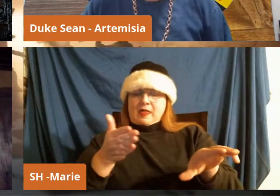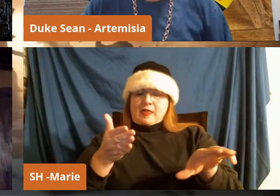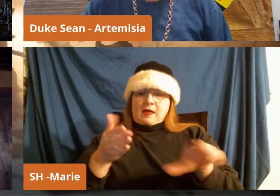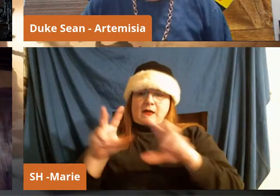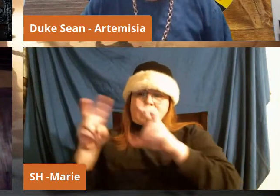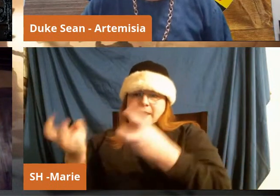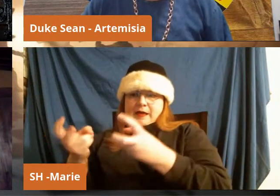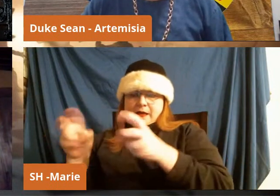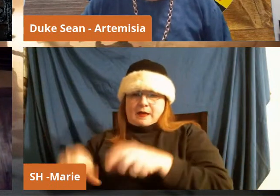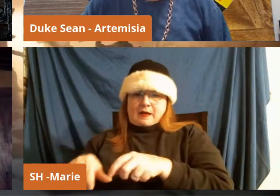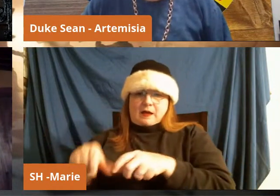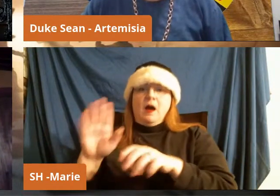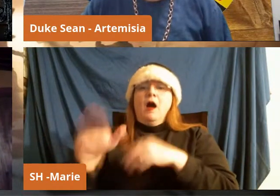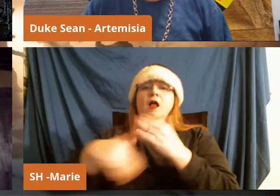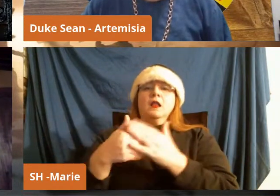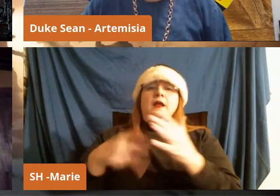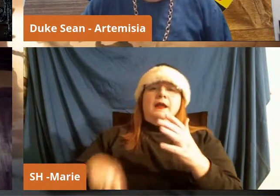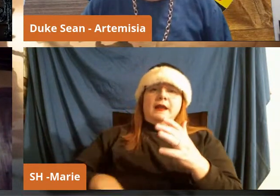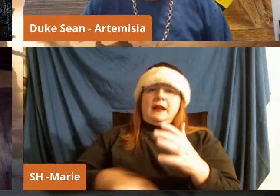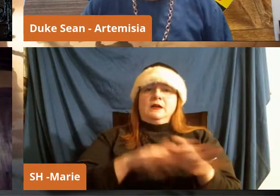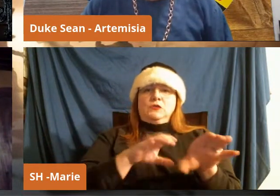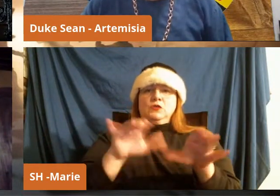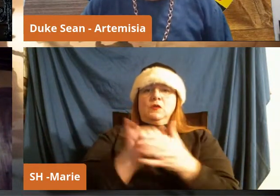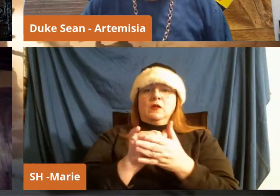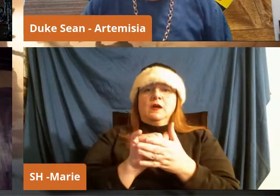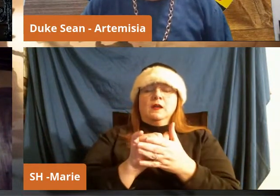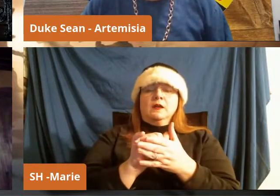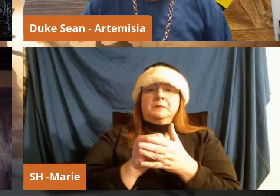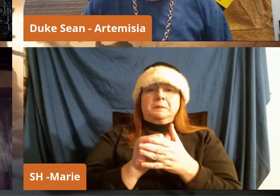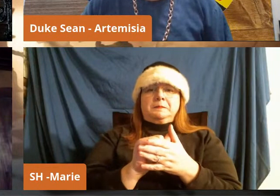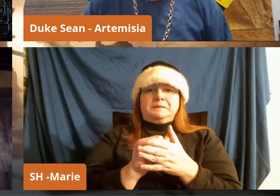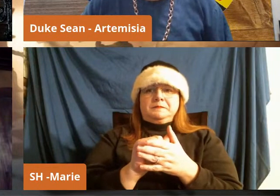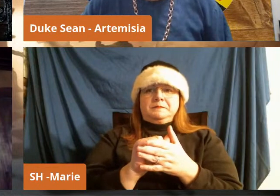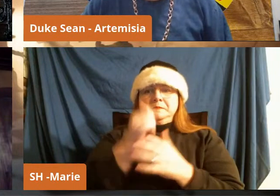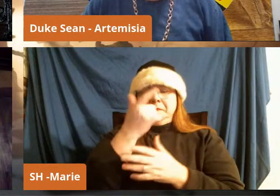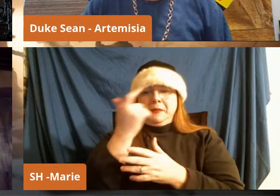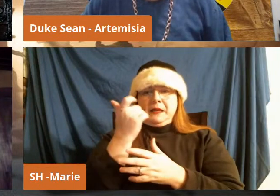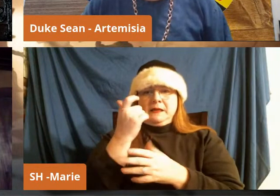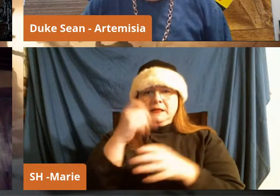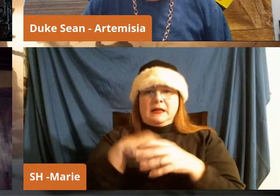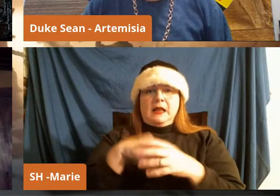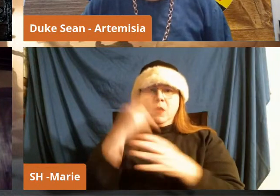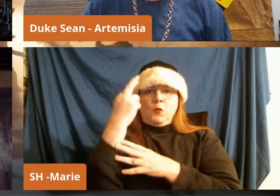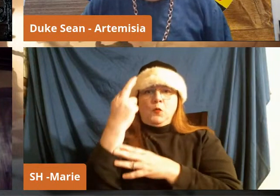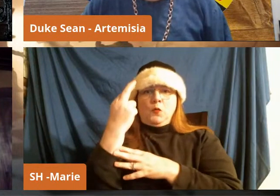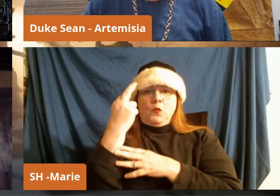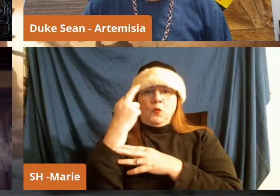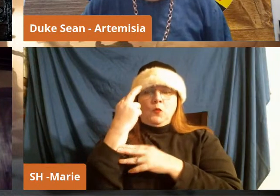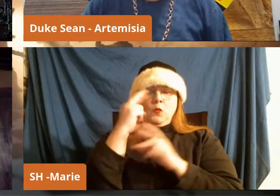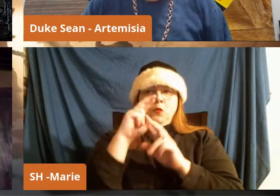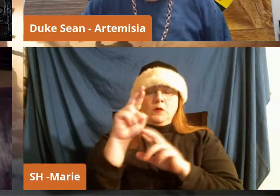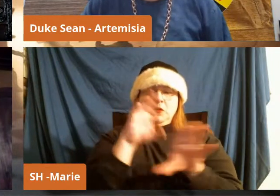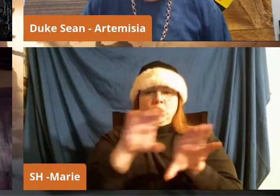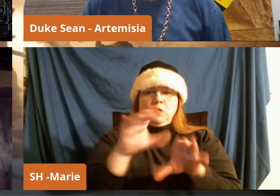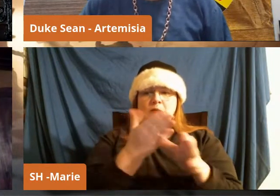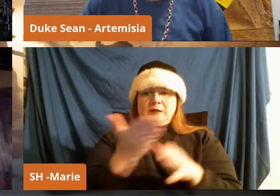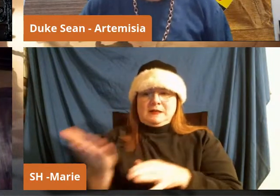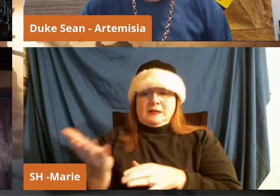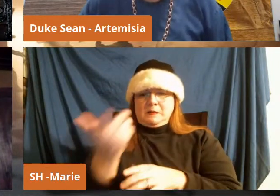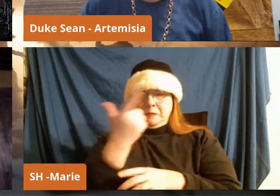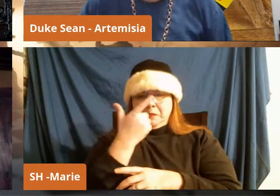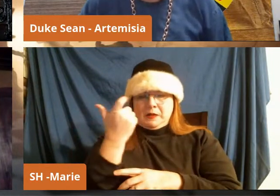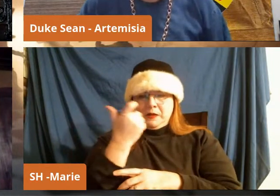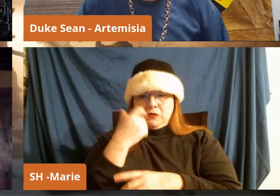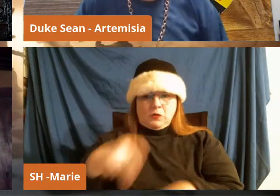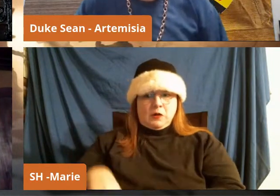of knights go through that. I think there's because in a lot of respects you're doing these things because